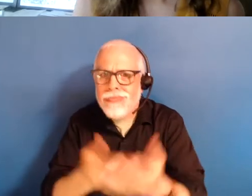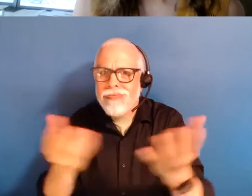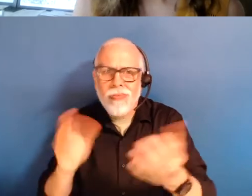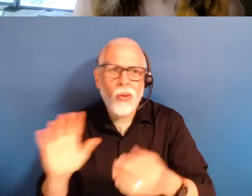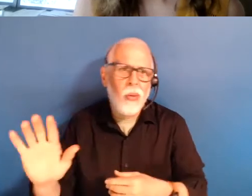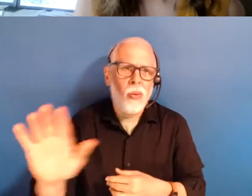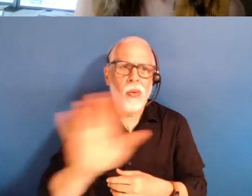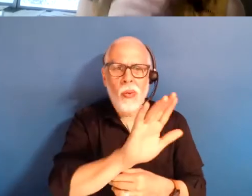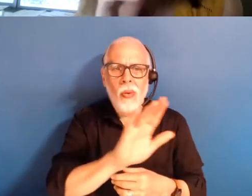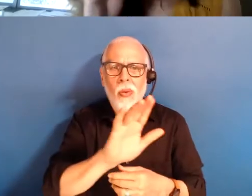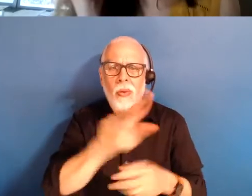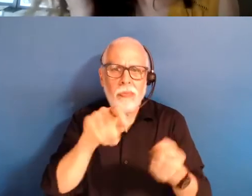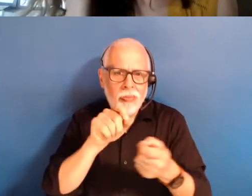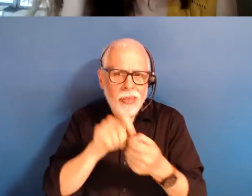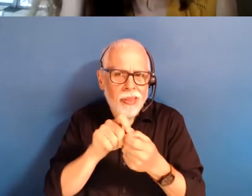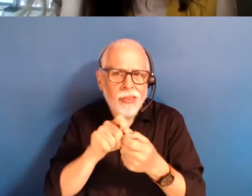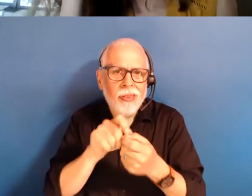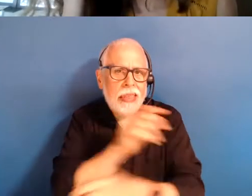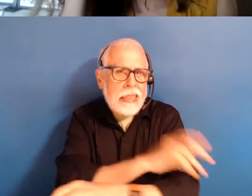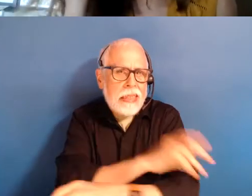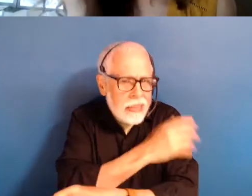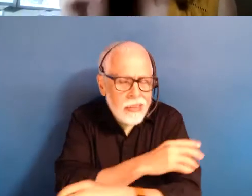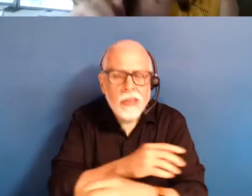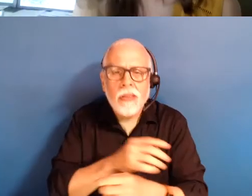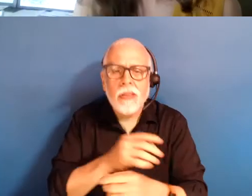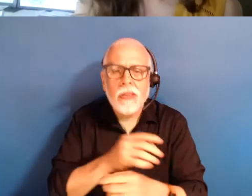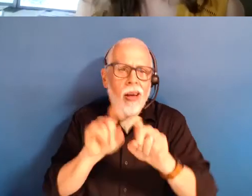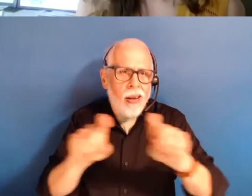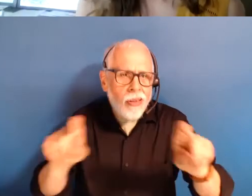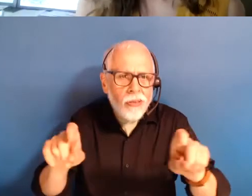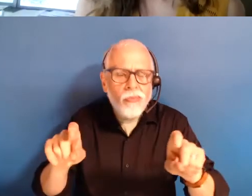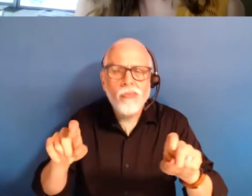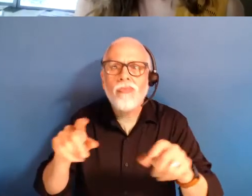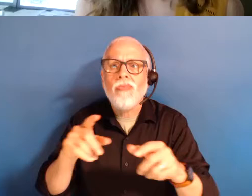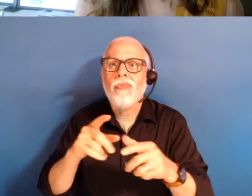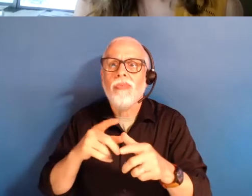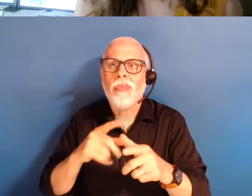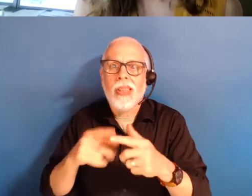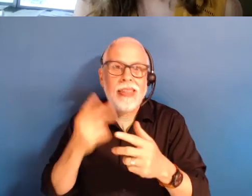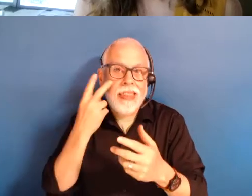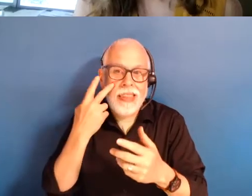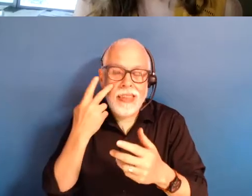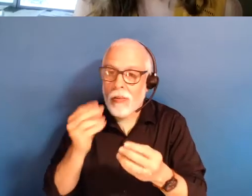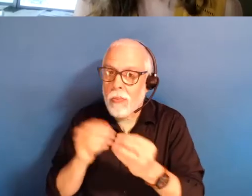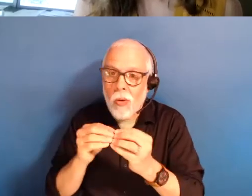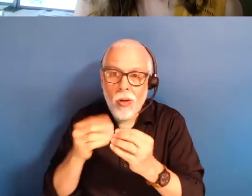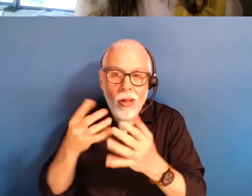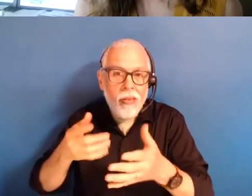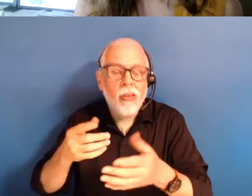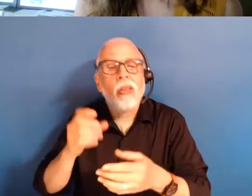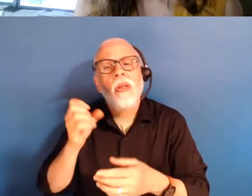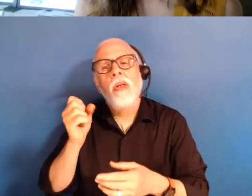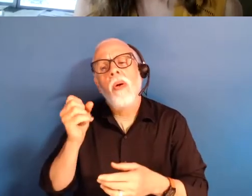your own particular clinics, and then we'll see if there's anything else left to say.